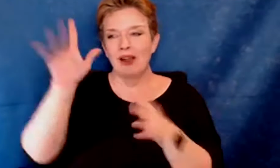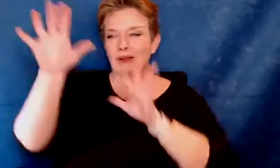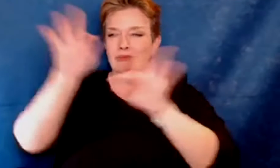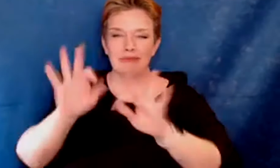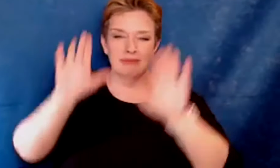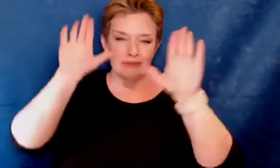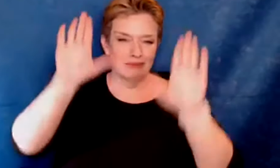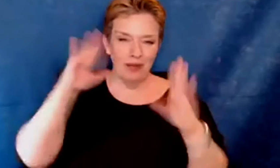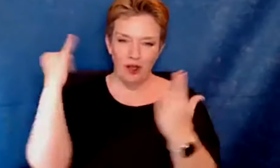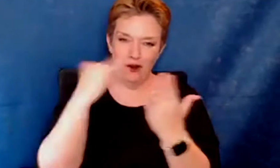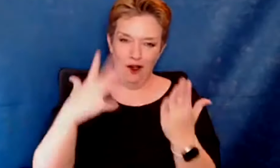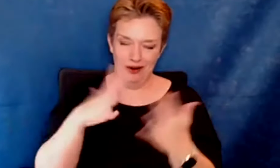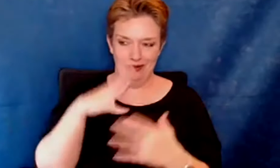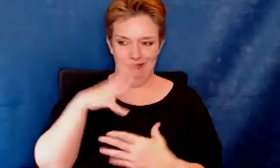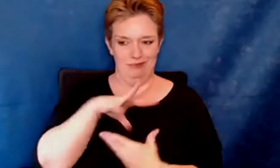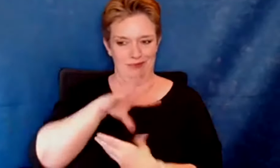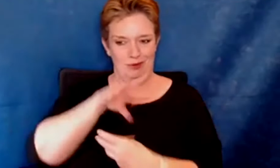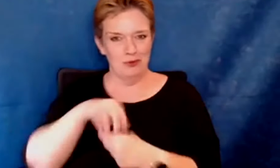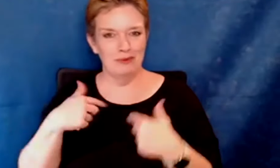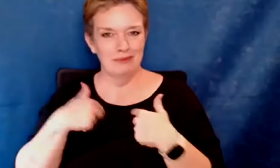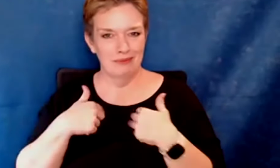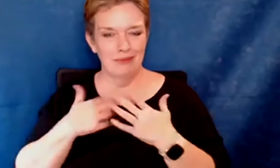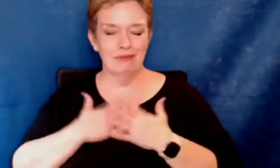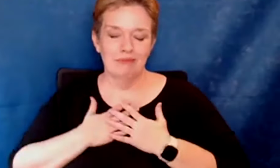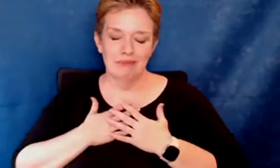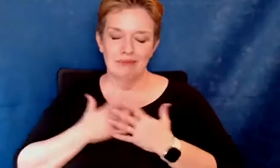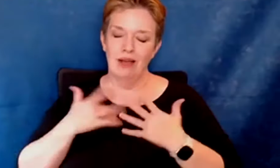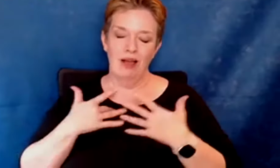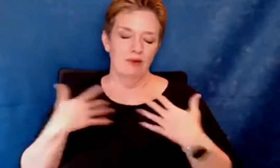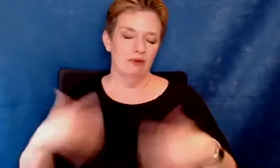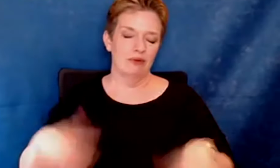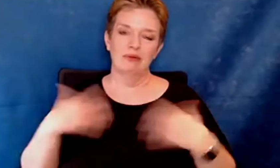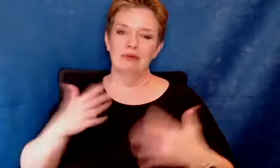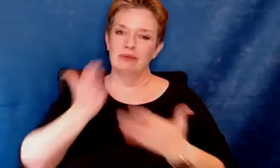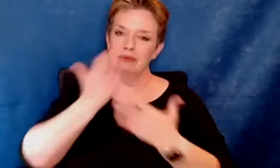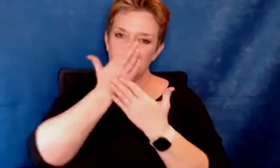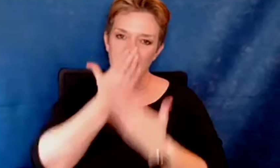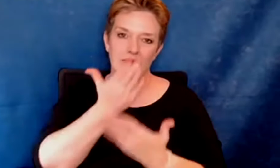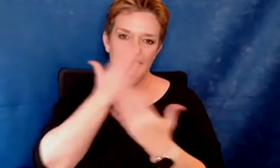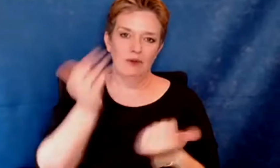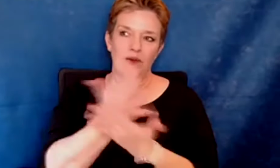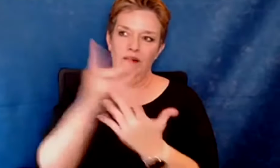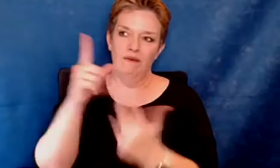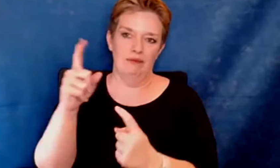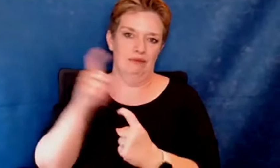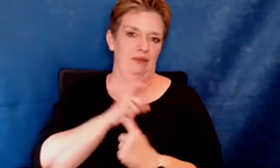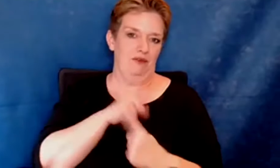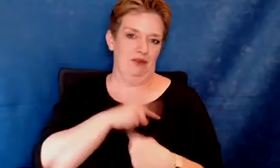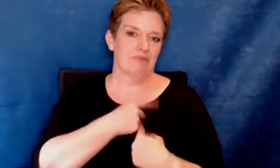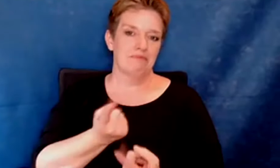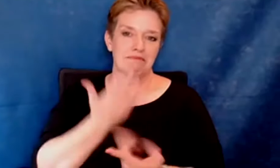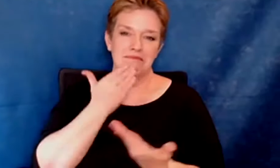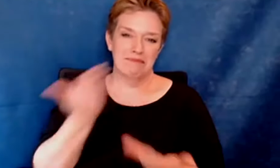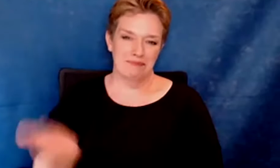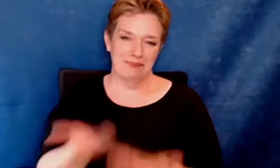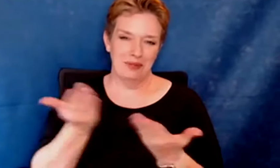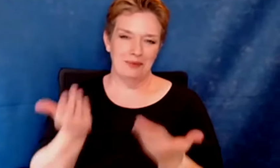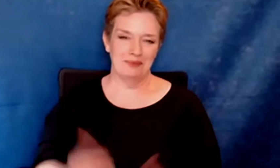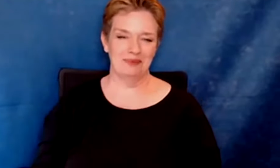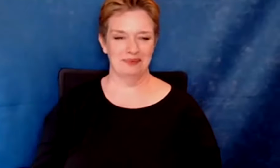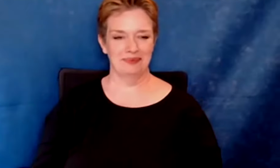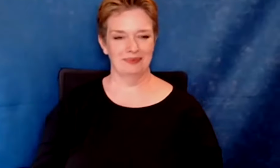James Castle House. So I have nothing but gratitude for everything I've been given in the last year. So thank you. Well, we